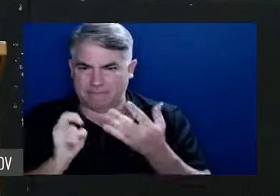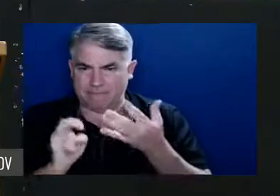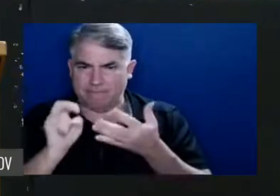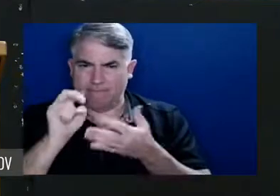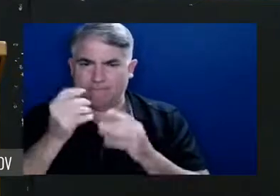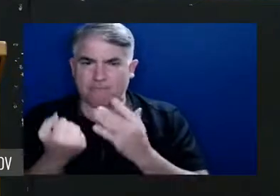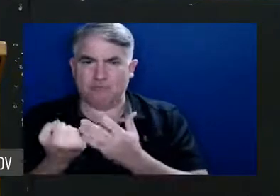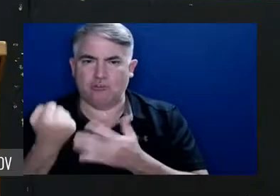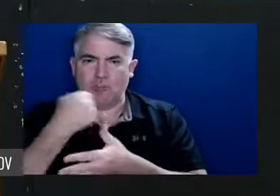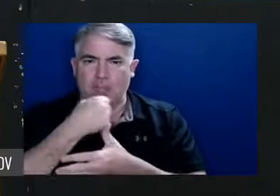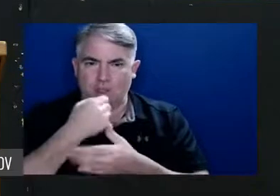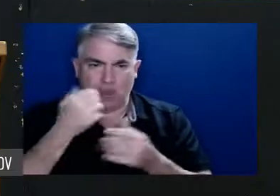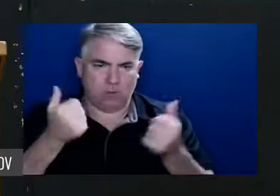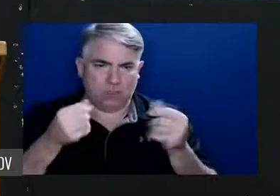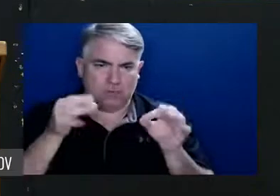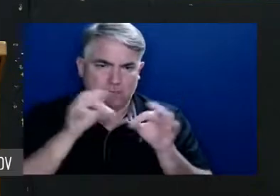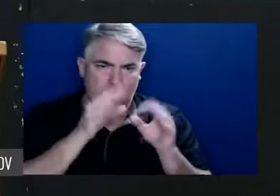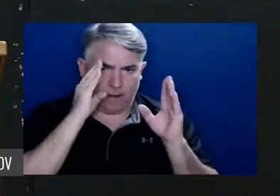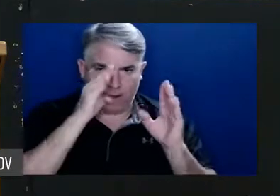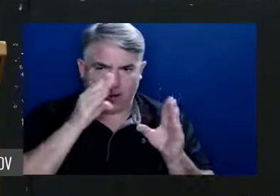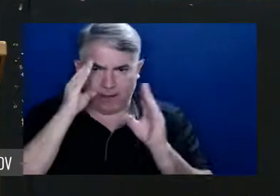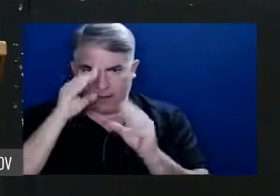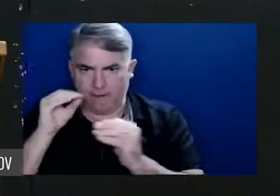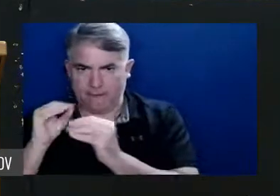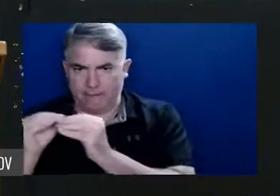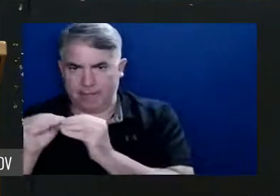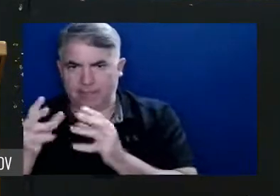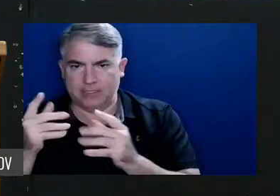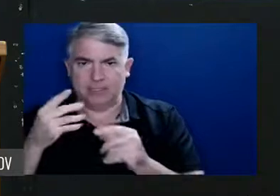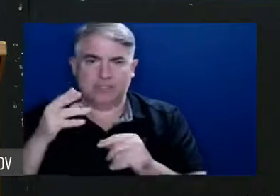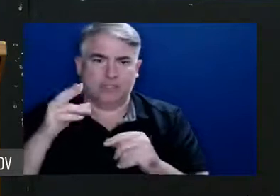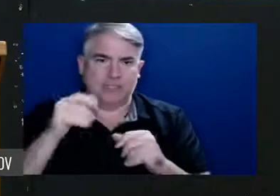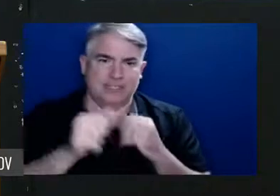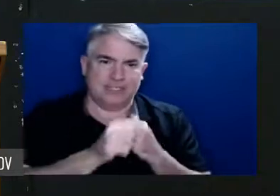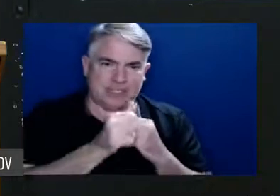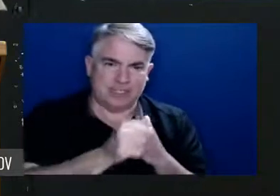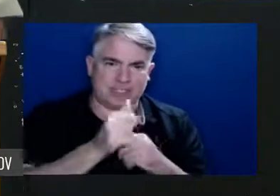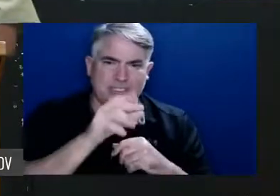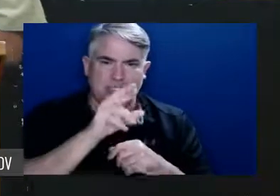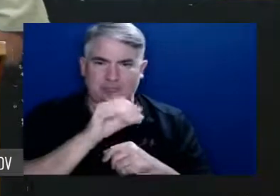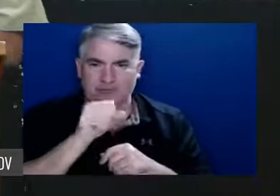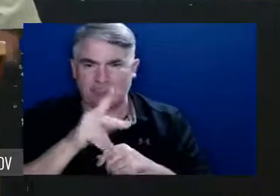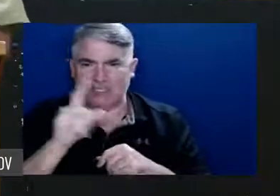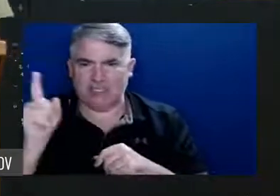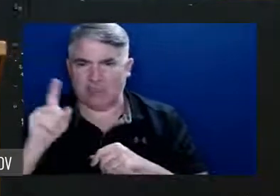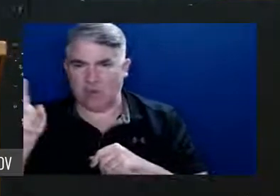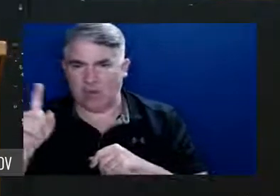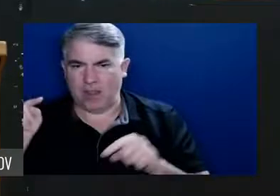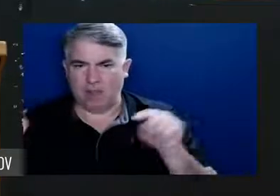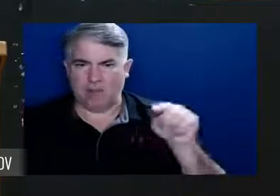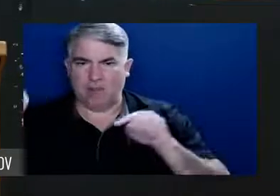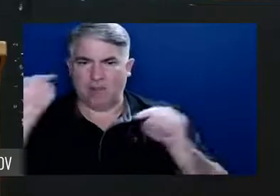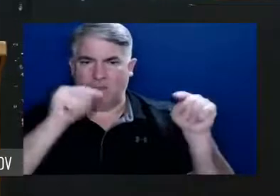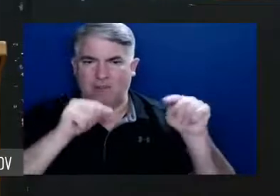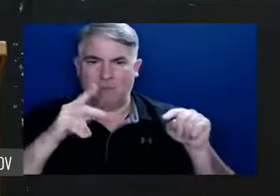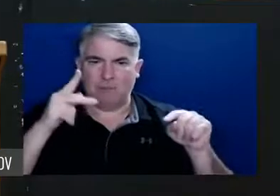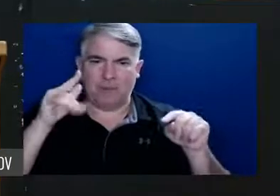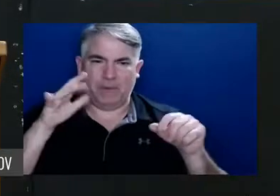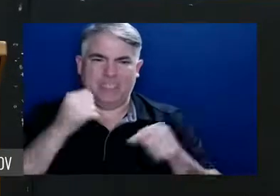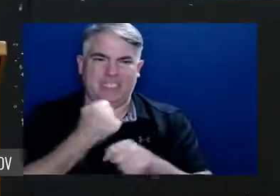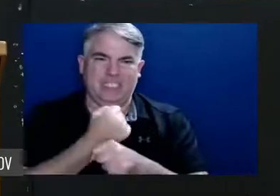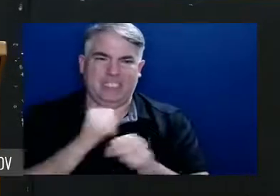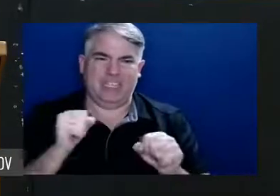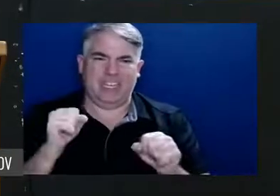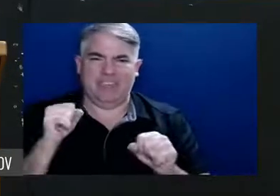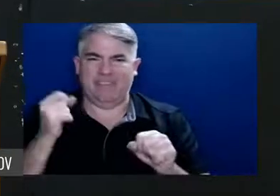first communities and public safety, as well as the level of risk to natural resources. And we are going to operate, and that